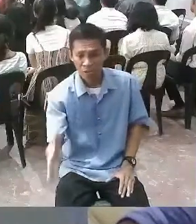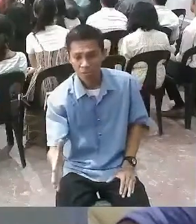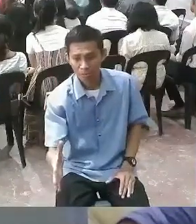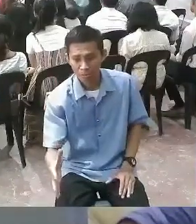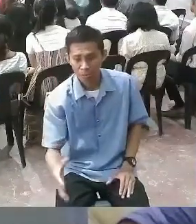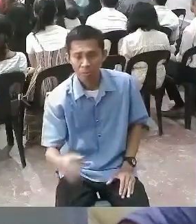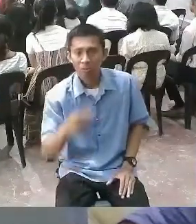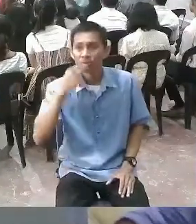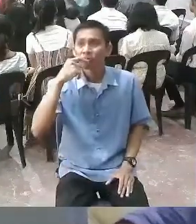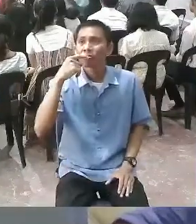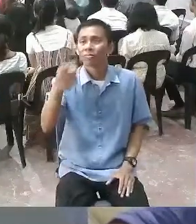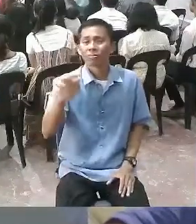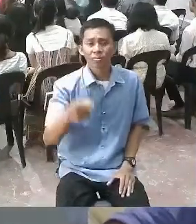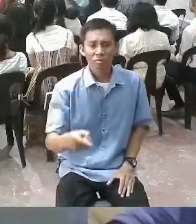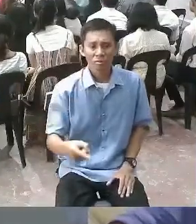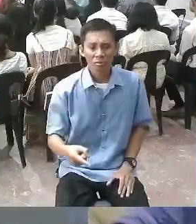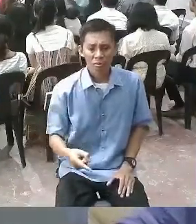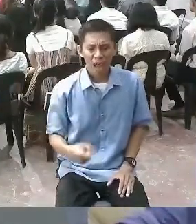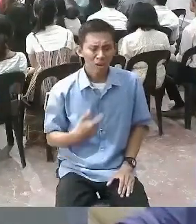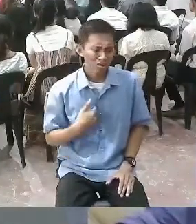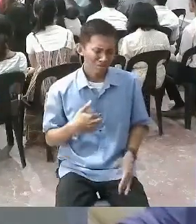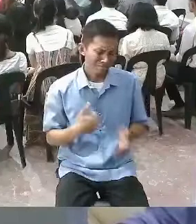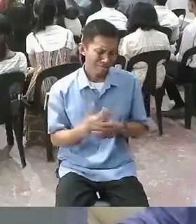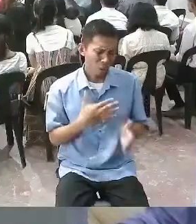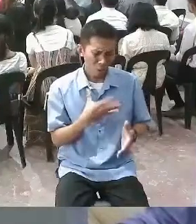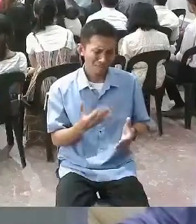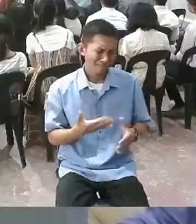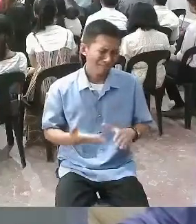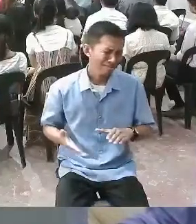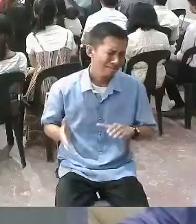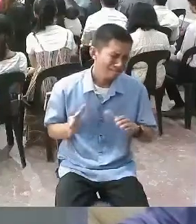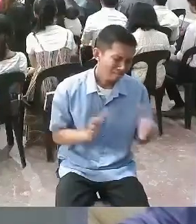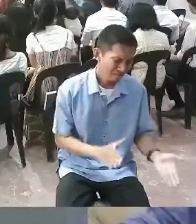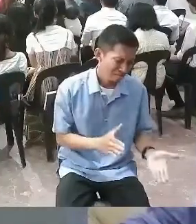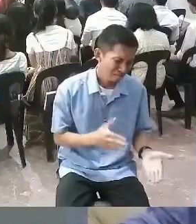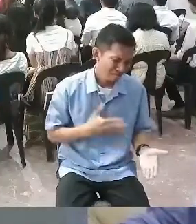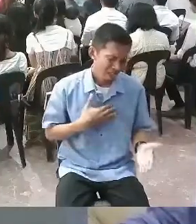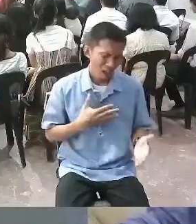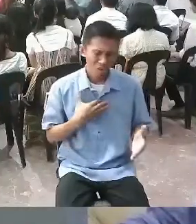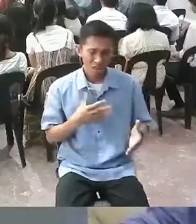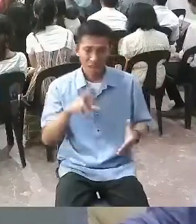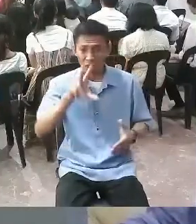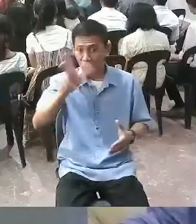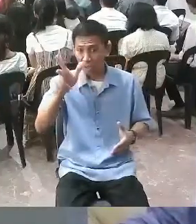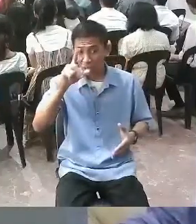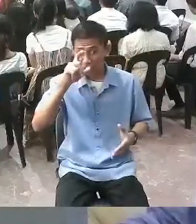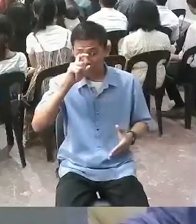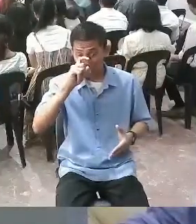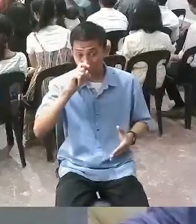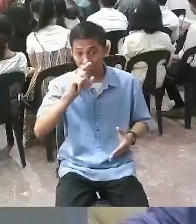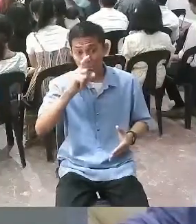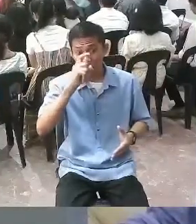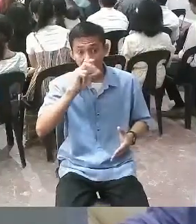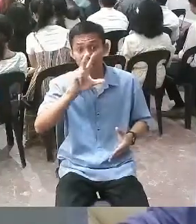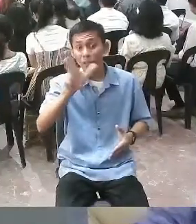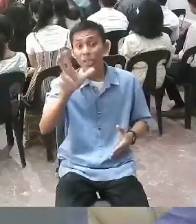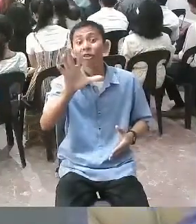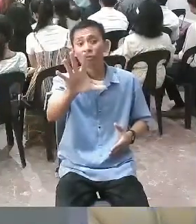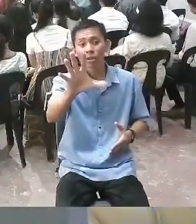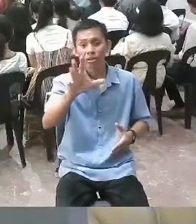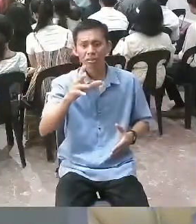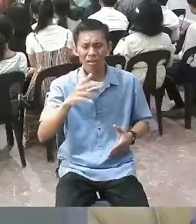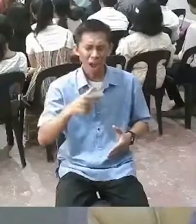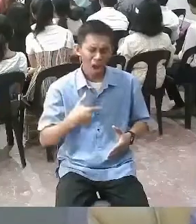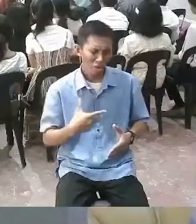She said, I'm dying. She was about 35 years of age. She